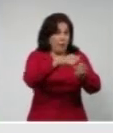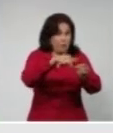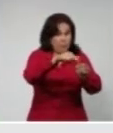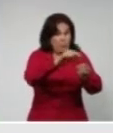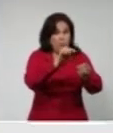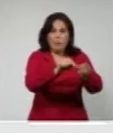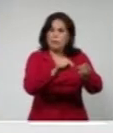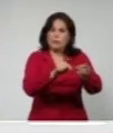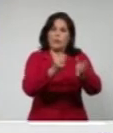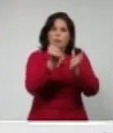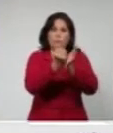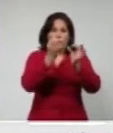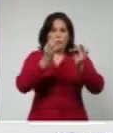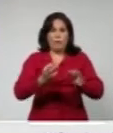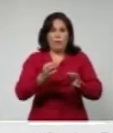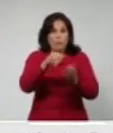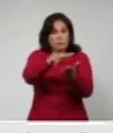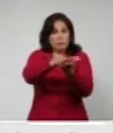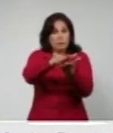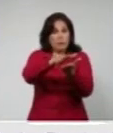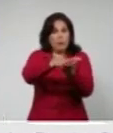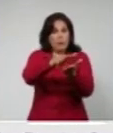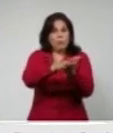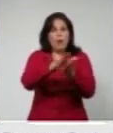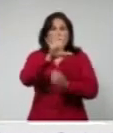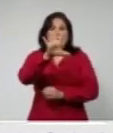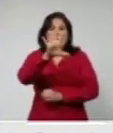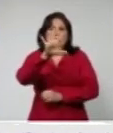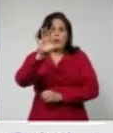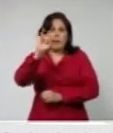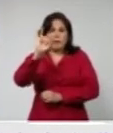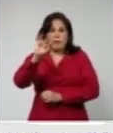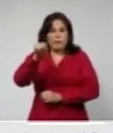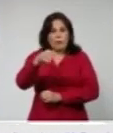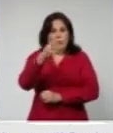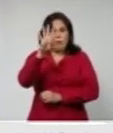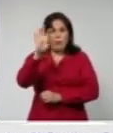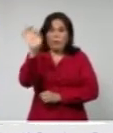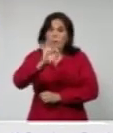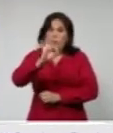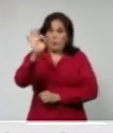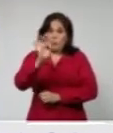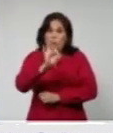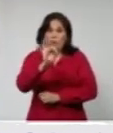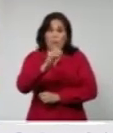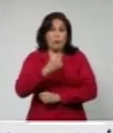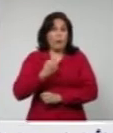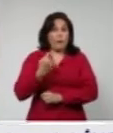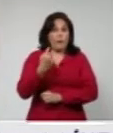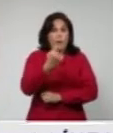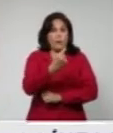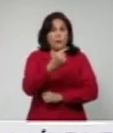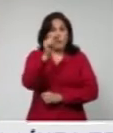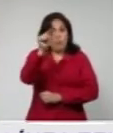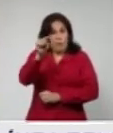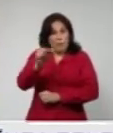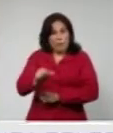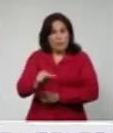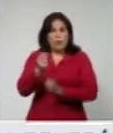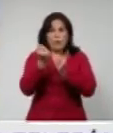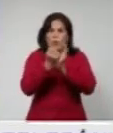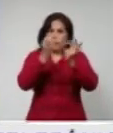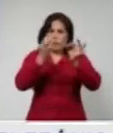73.3% of all diagnosed cases yesterday, were asymptomatic at the time of testing, for